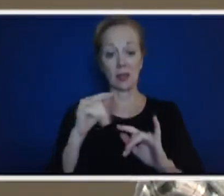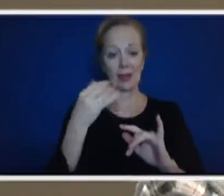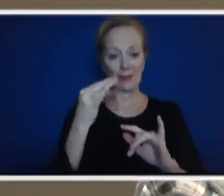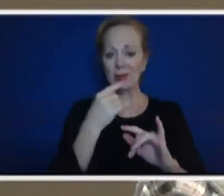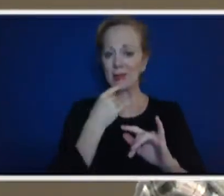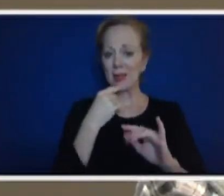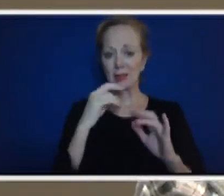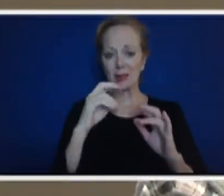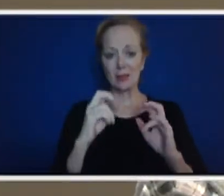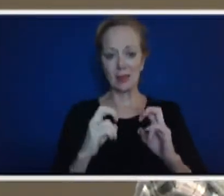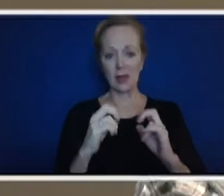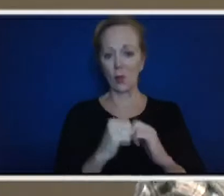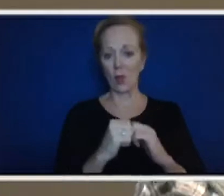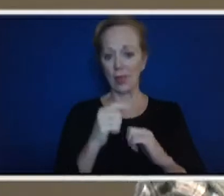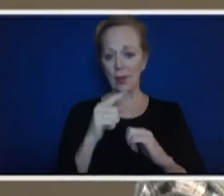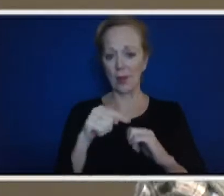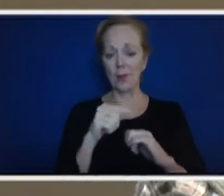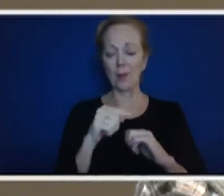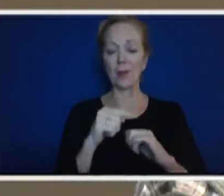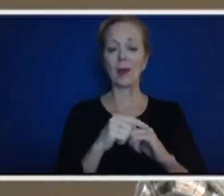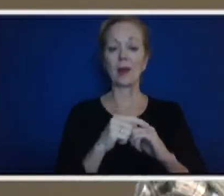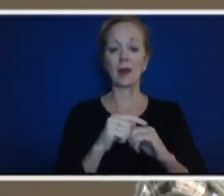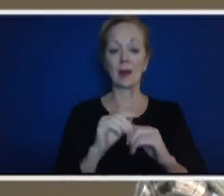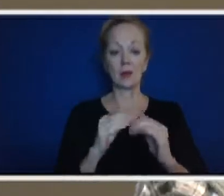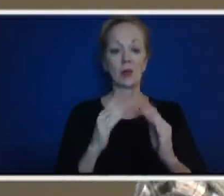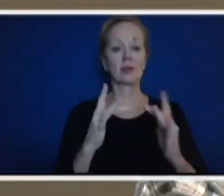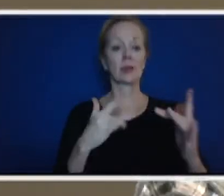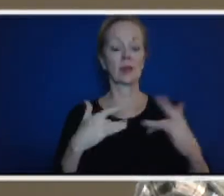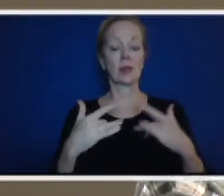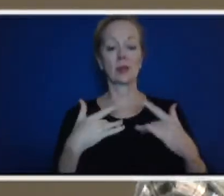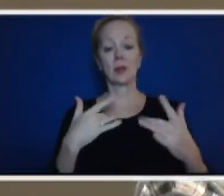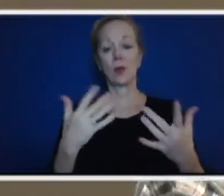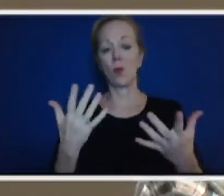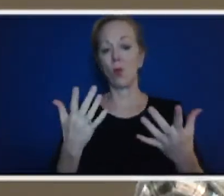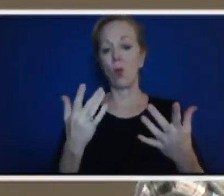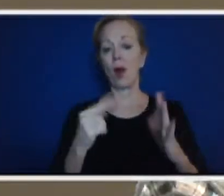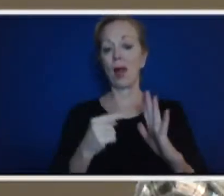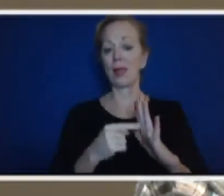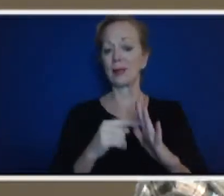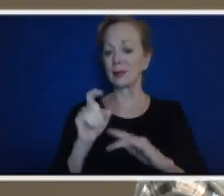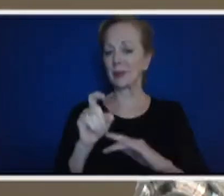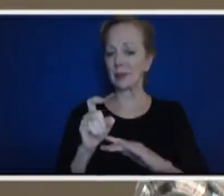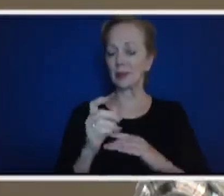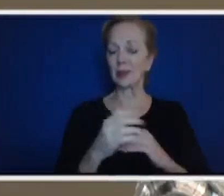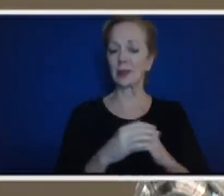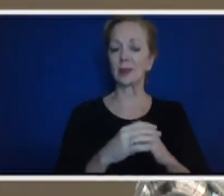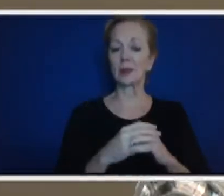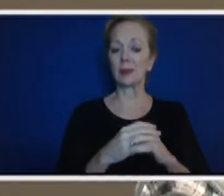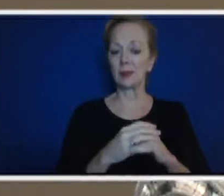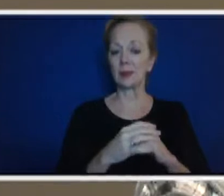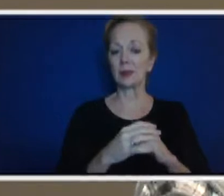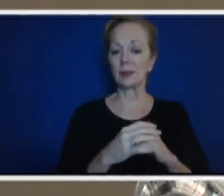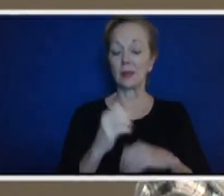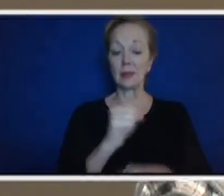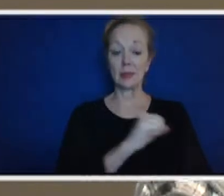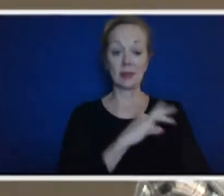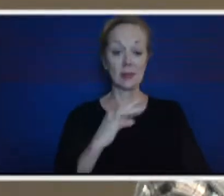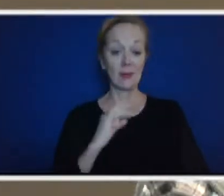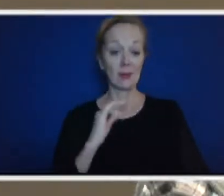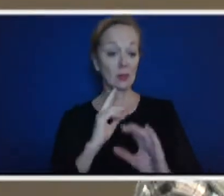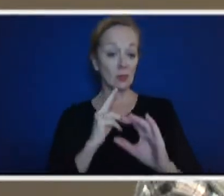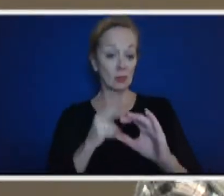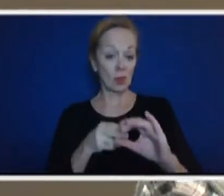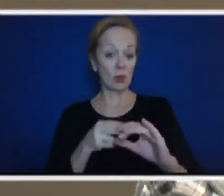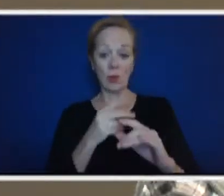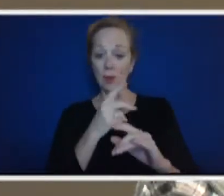sit down with them and address their concerns as to why this is necessary. And staff, if you could join them, because they're